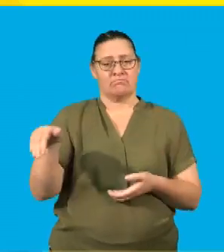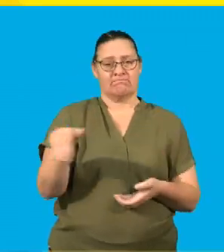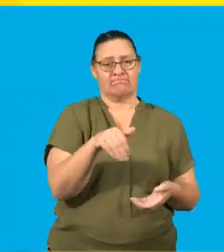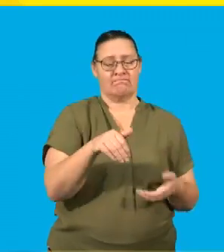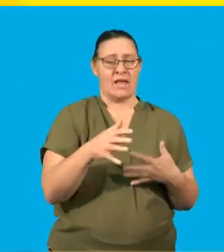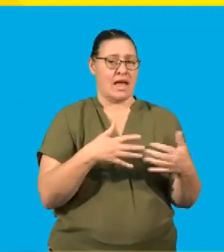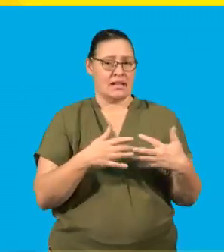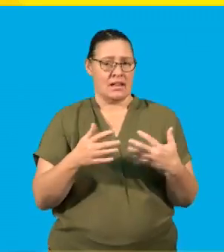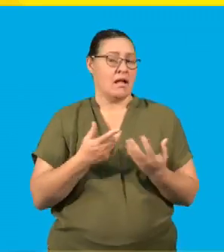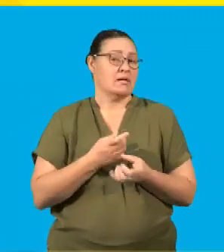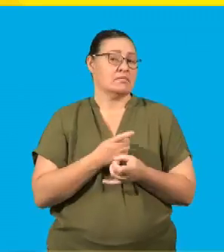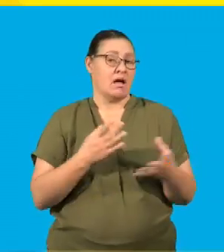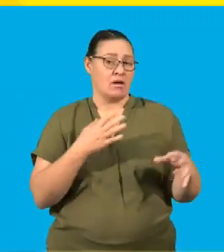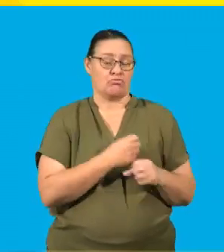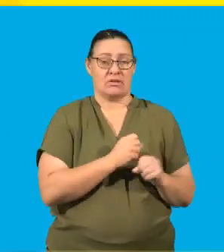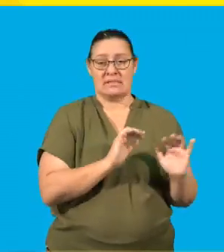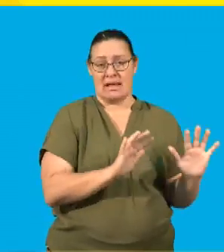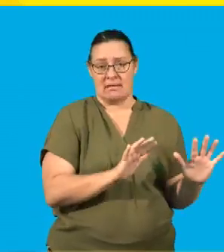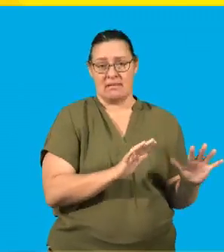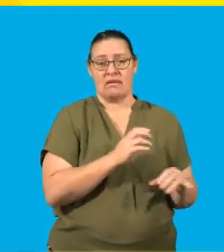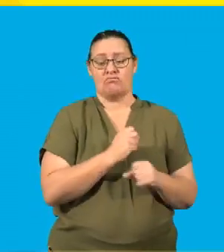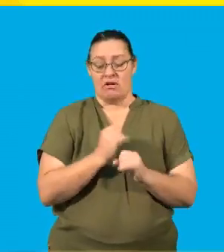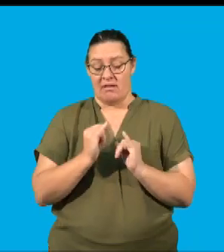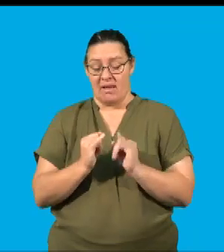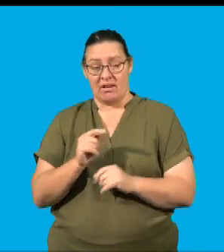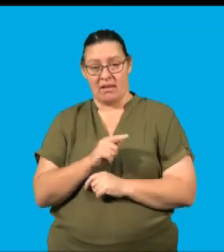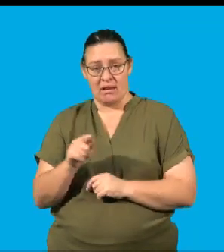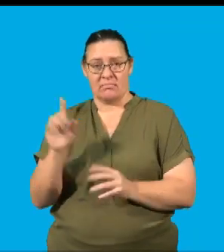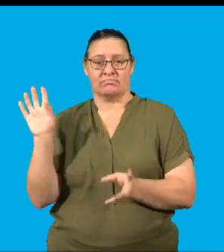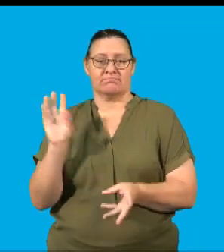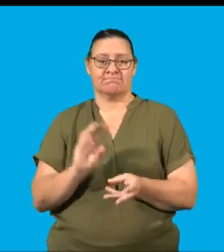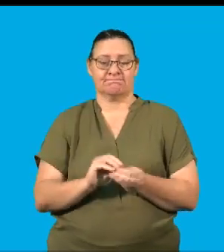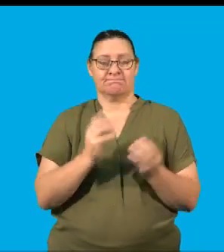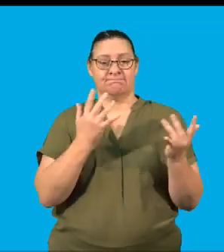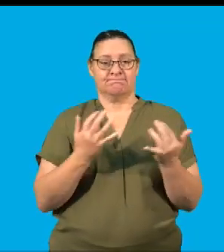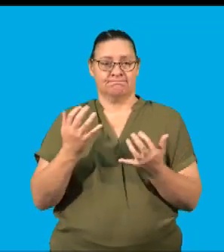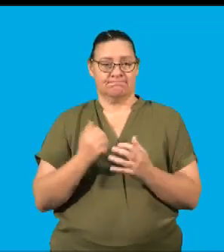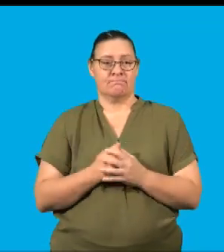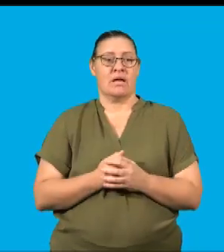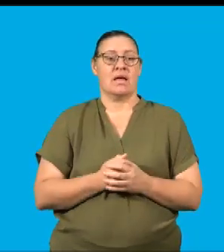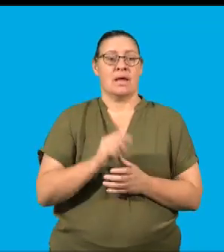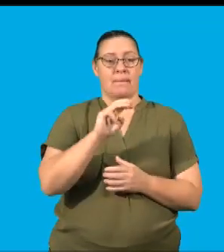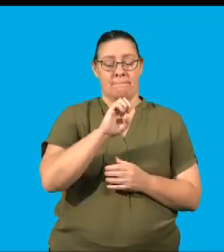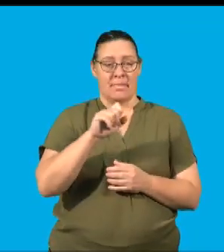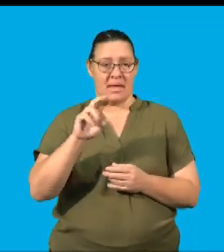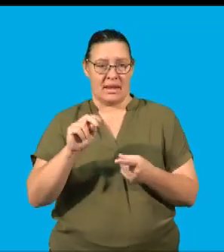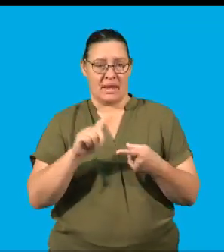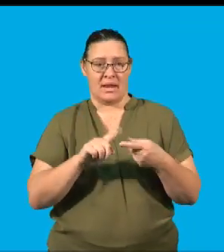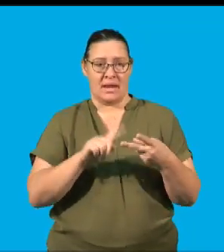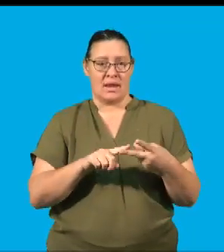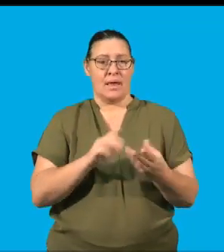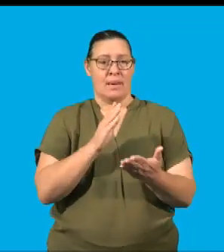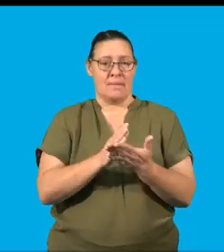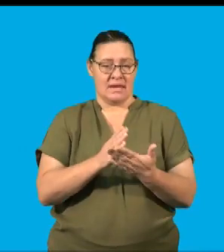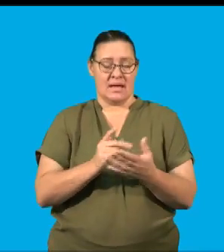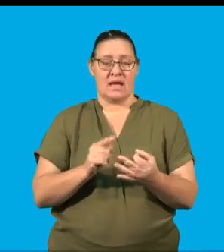you've already studied in grade 10. So in grade 10 and grade 11, you calculated the mean, the median, and the mode.